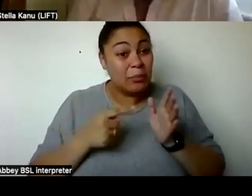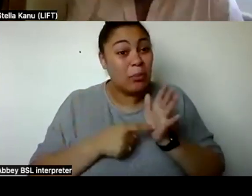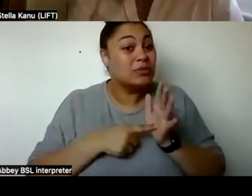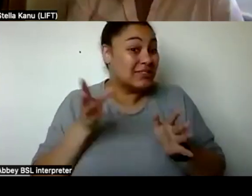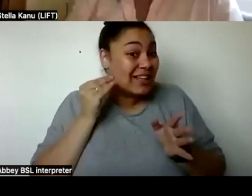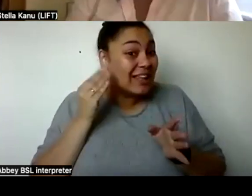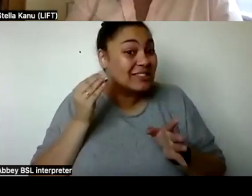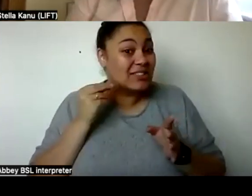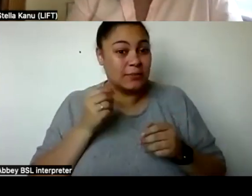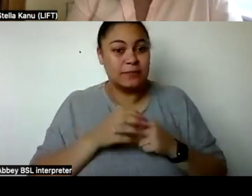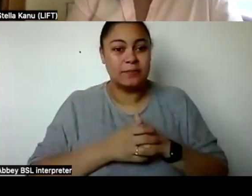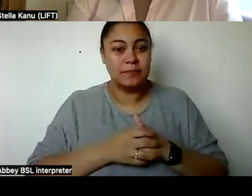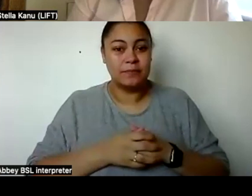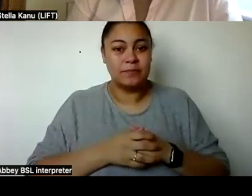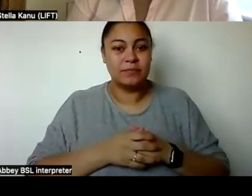feels like